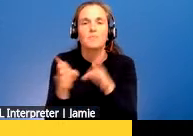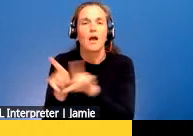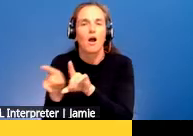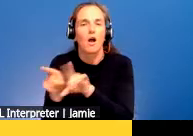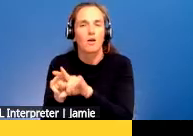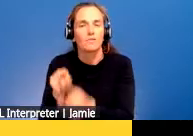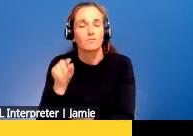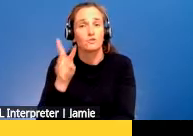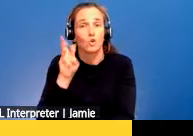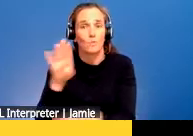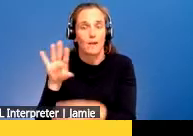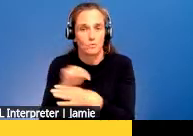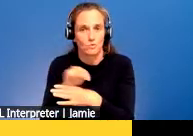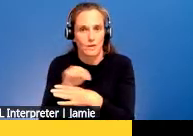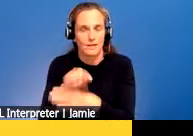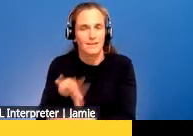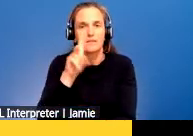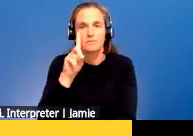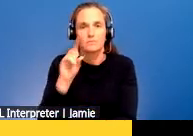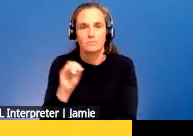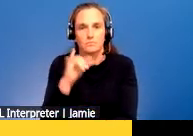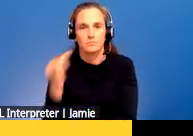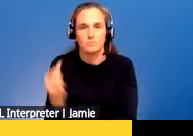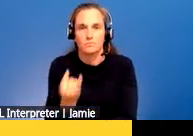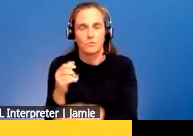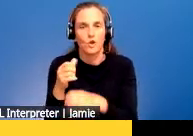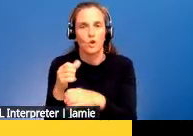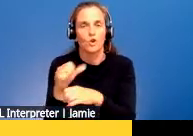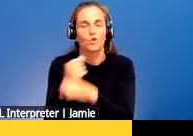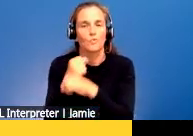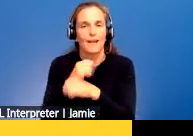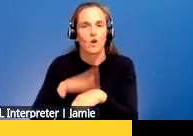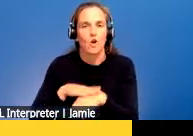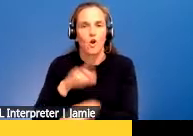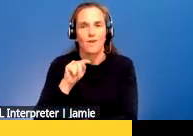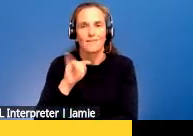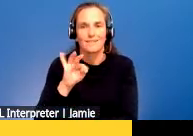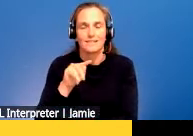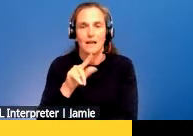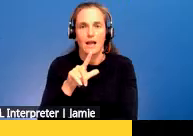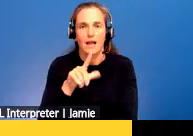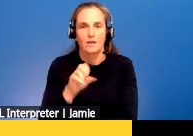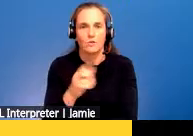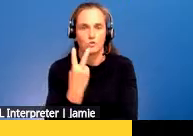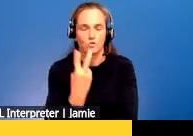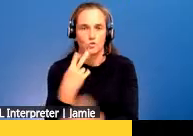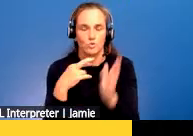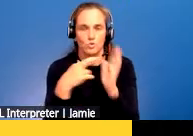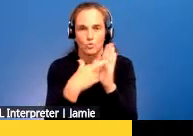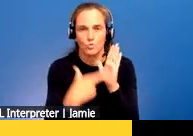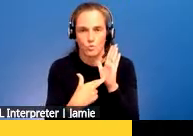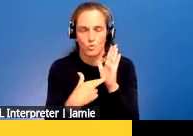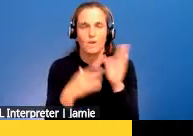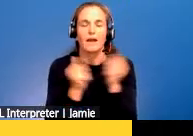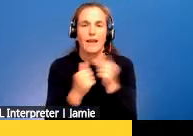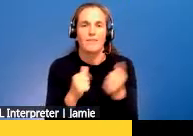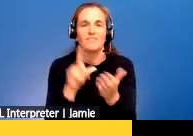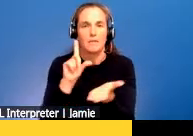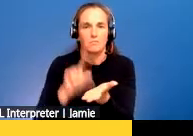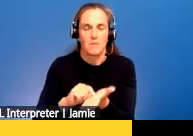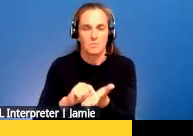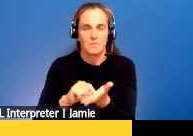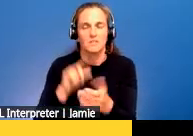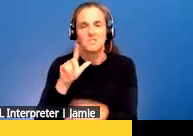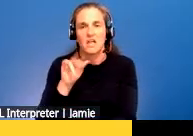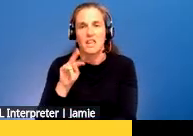Justice created on the Title II rule, and they published a link to that on their website. You can find that